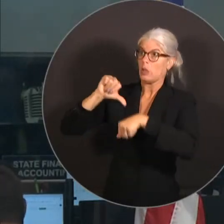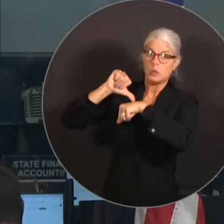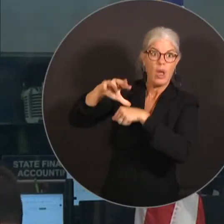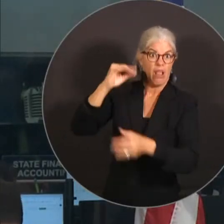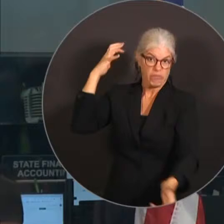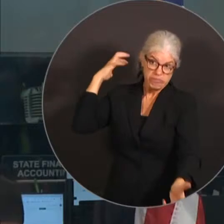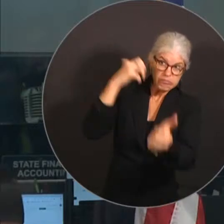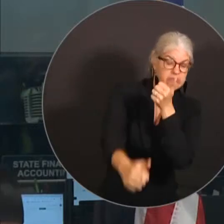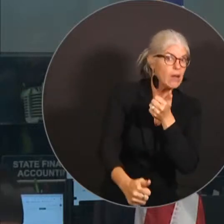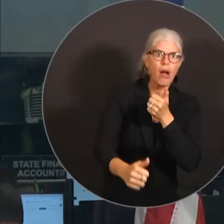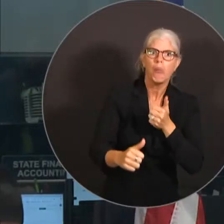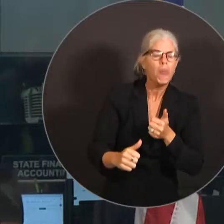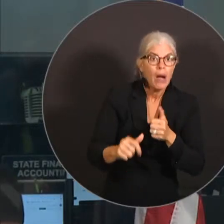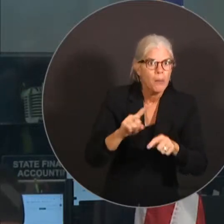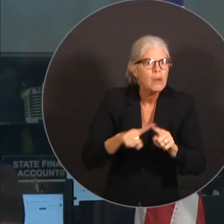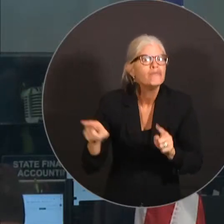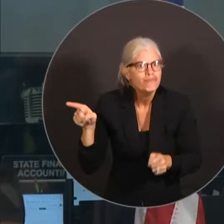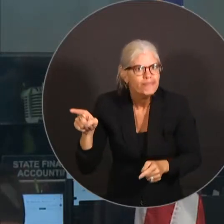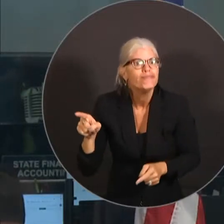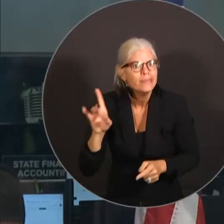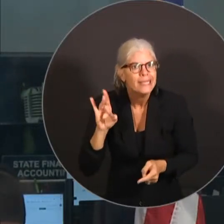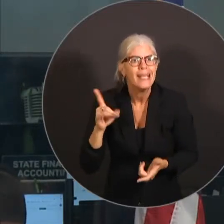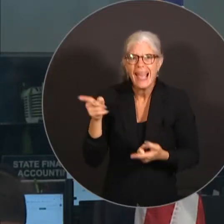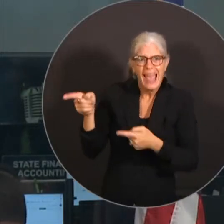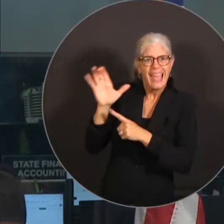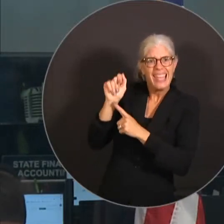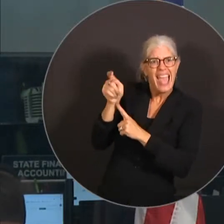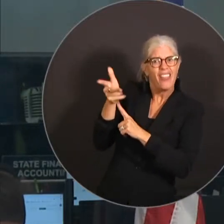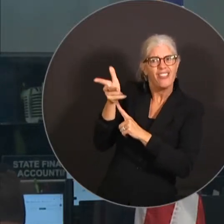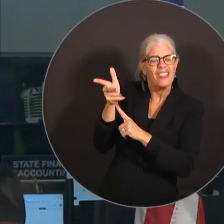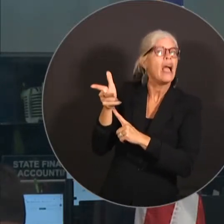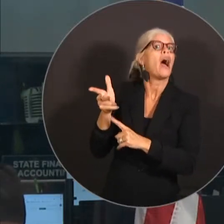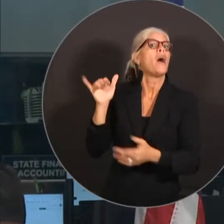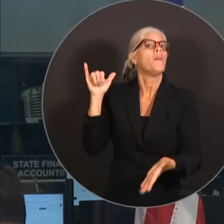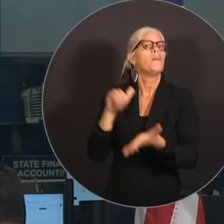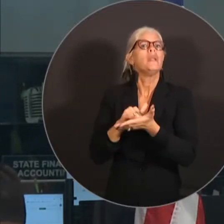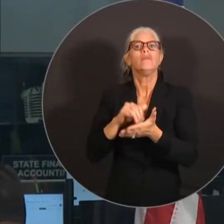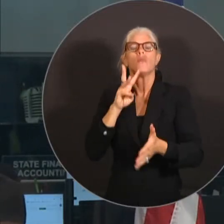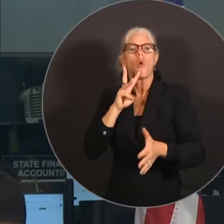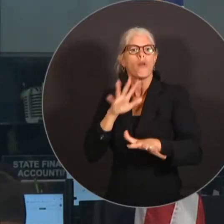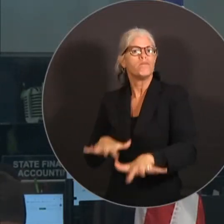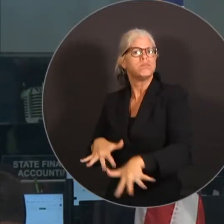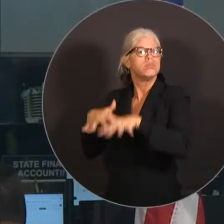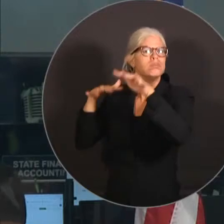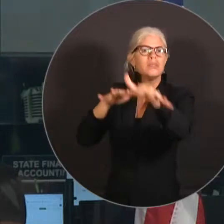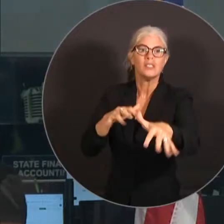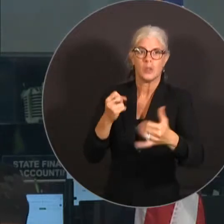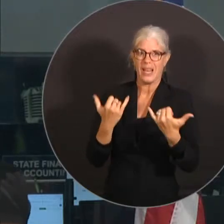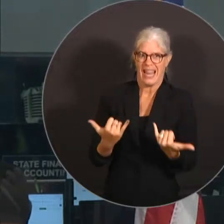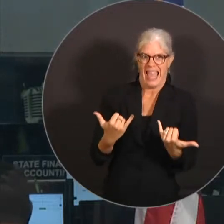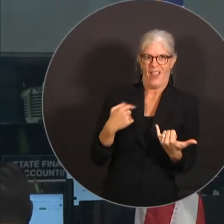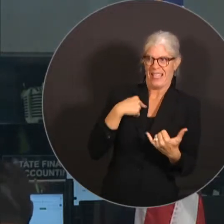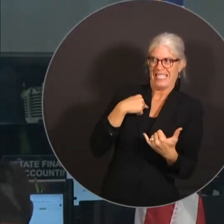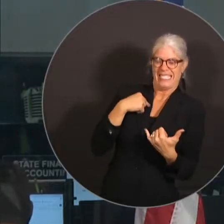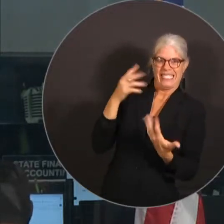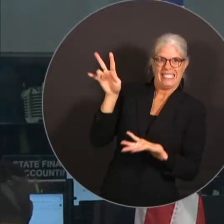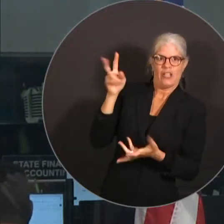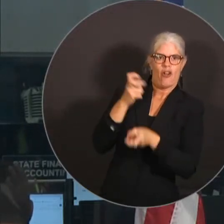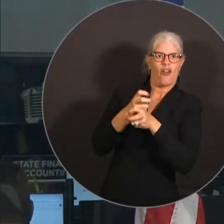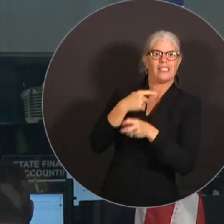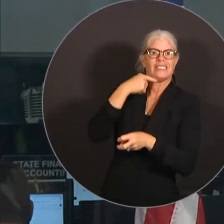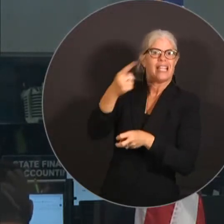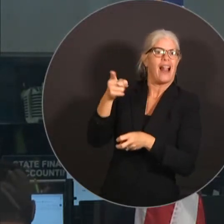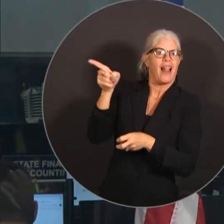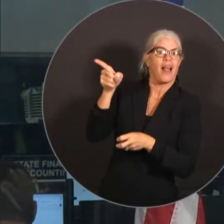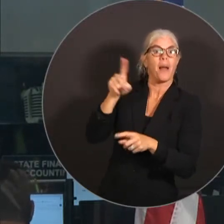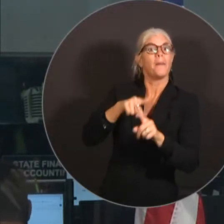then there have been other storms that have been Cat 3 that produced massive storm surge. So I think it's too early to tell on that, but I think the fact that whether it was the shear